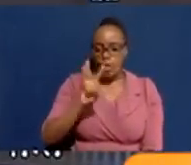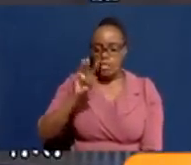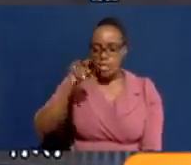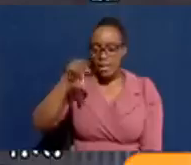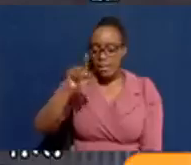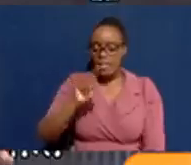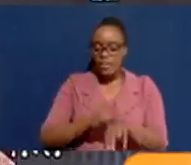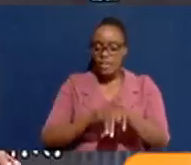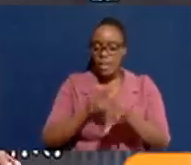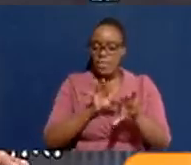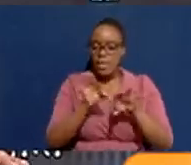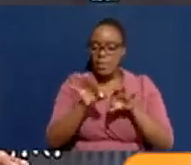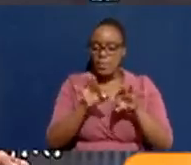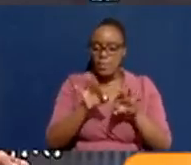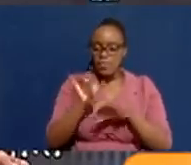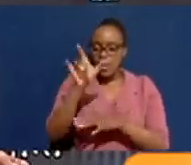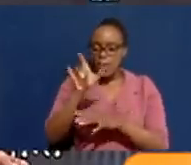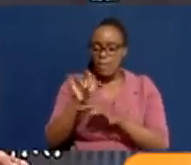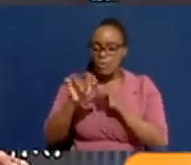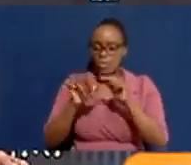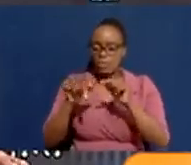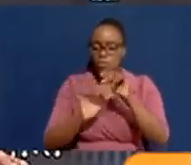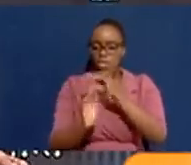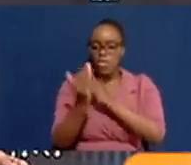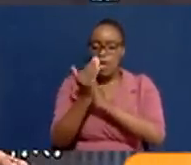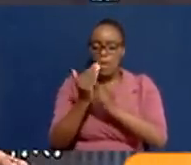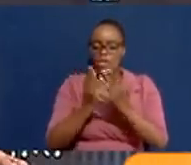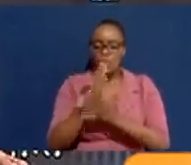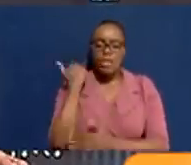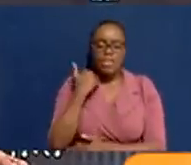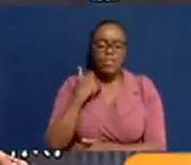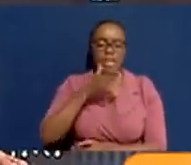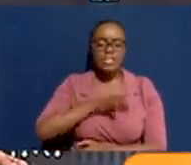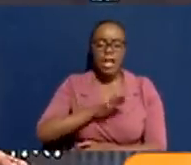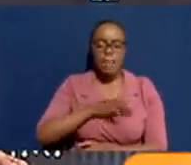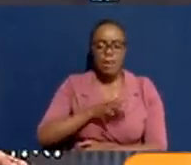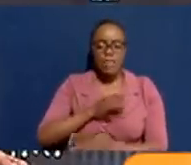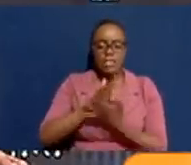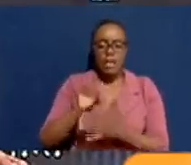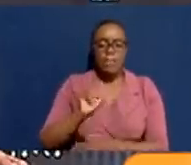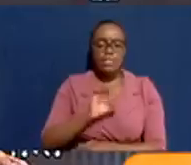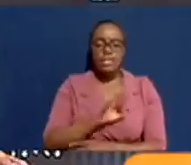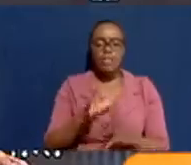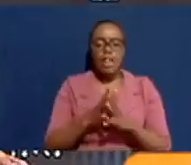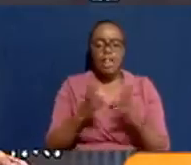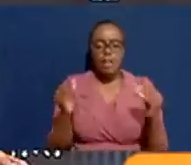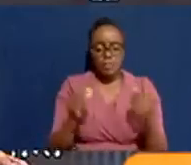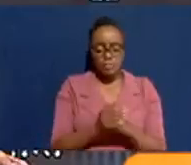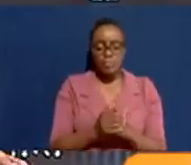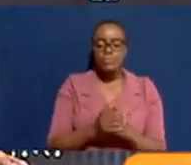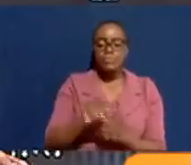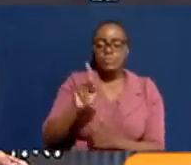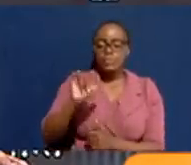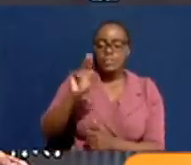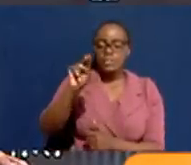as she narrated how one person was killed this morning by bandits in Samburu, with some of her staff missing. Professor Kithure